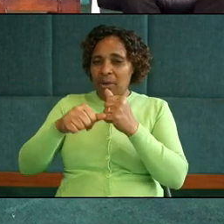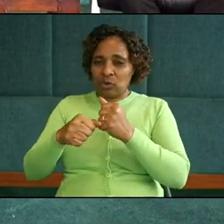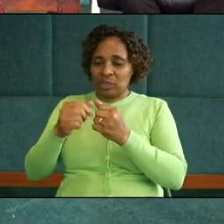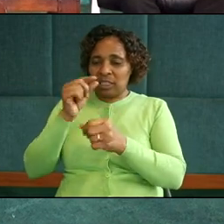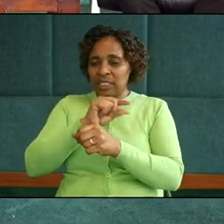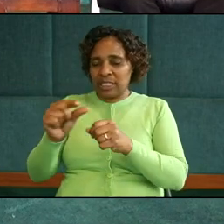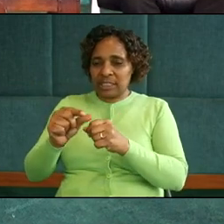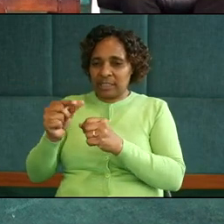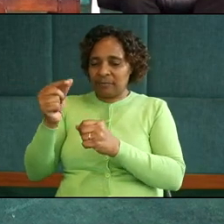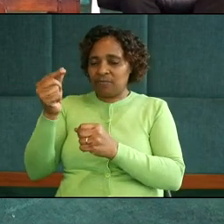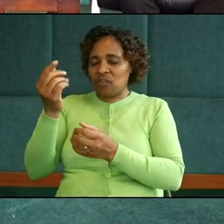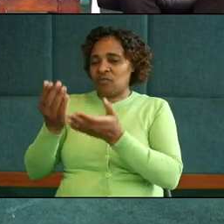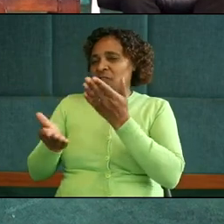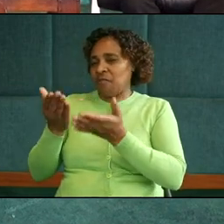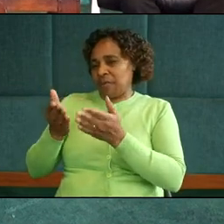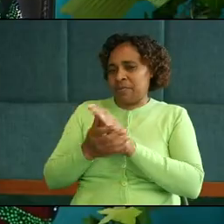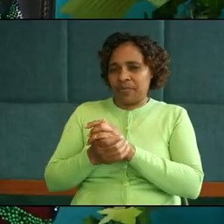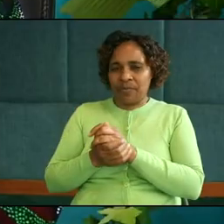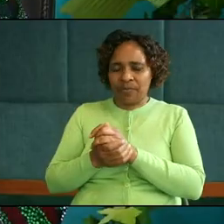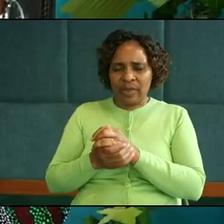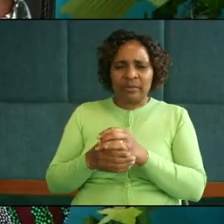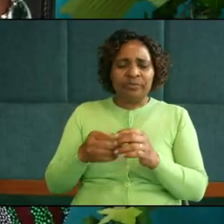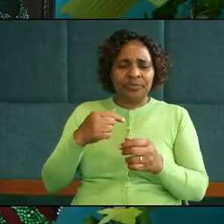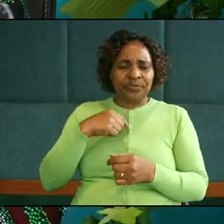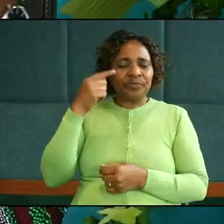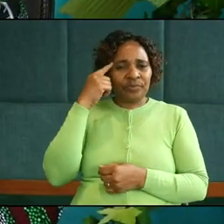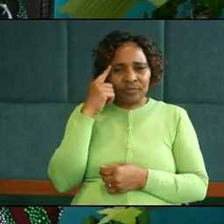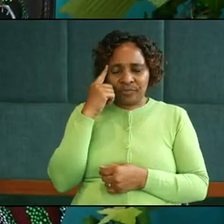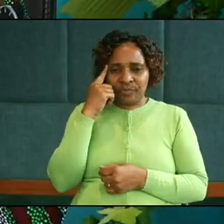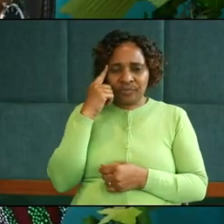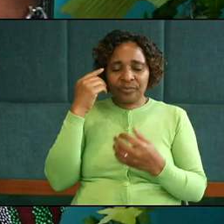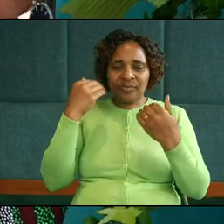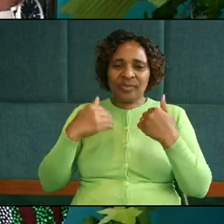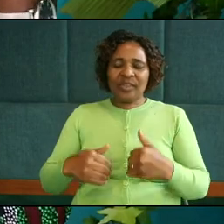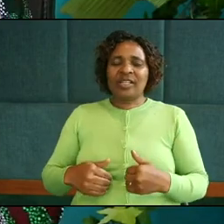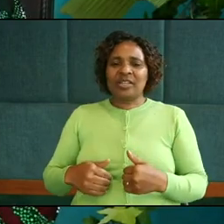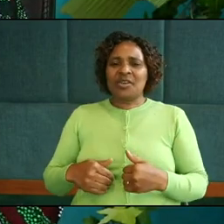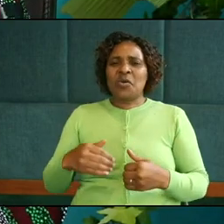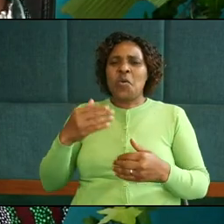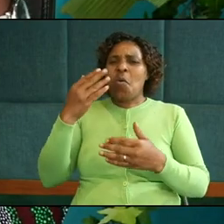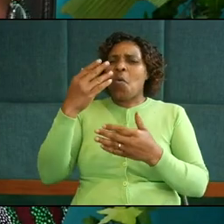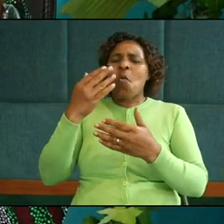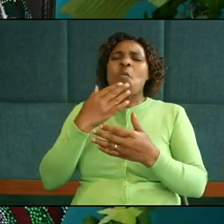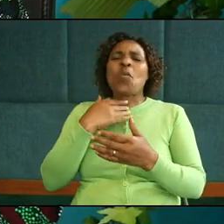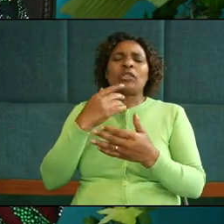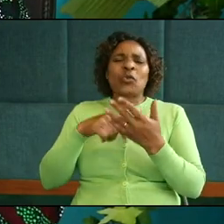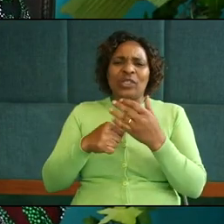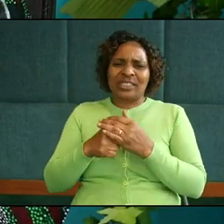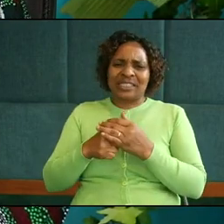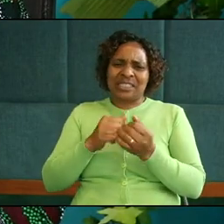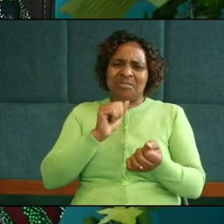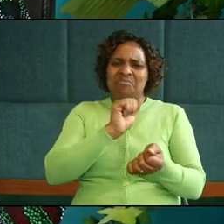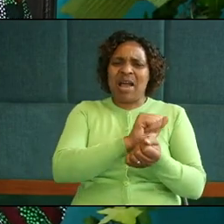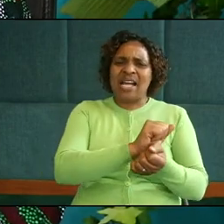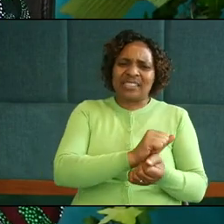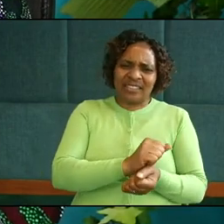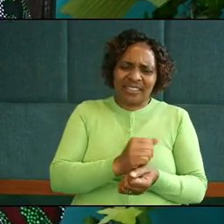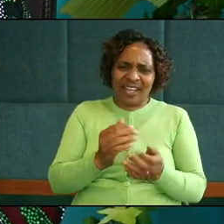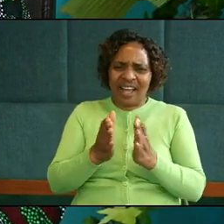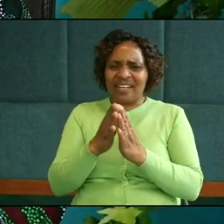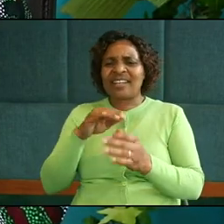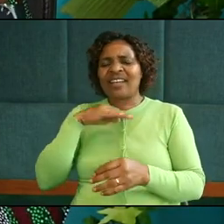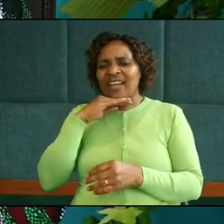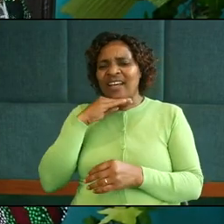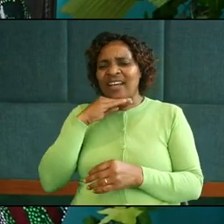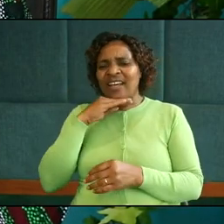in verbatim. Now, the thing is, like, as human beings, we're like, what do I deserve? I deserve to be punished. I deserve to die.